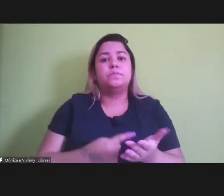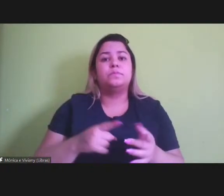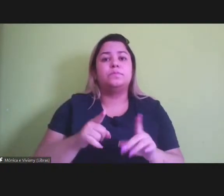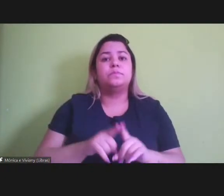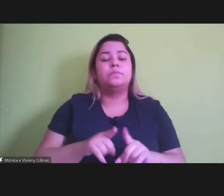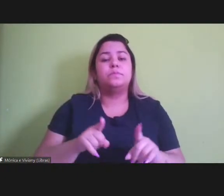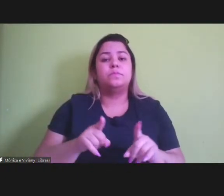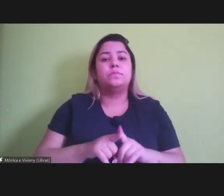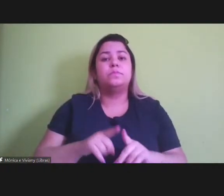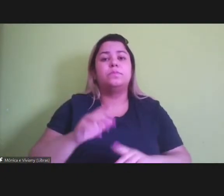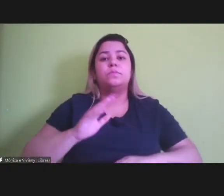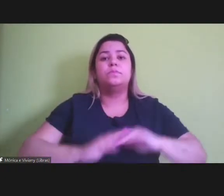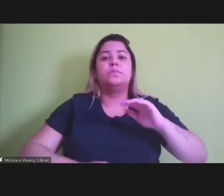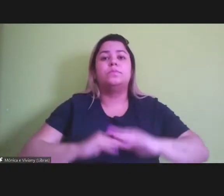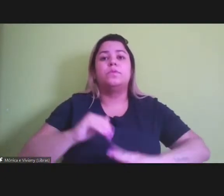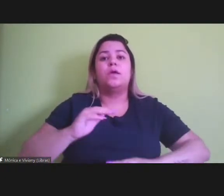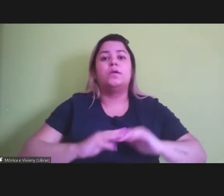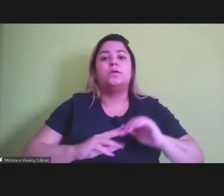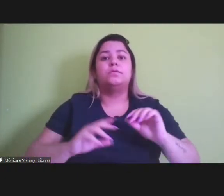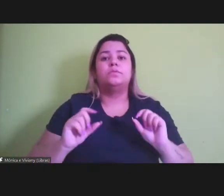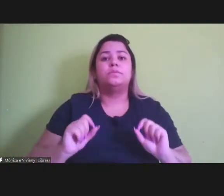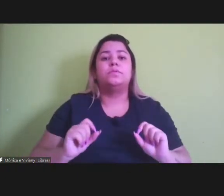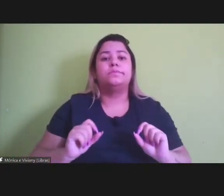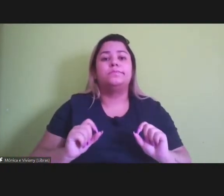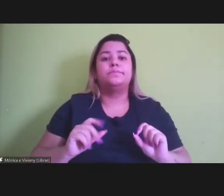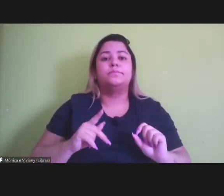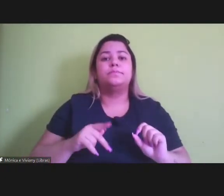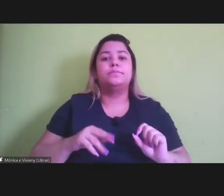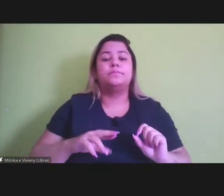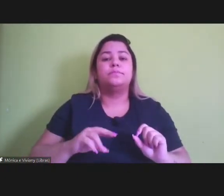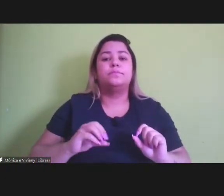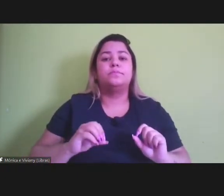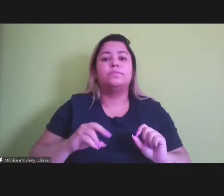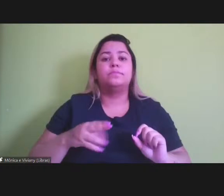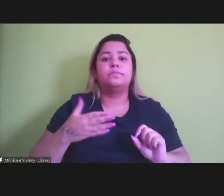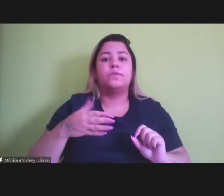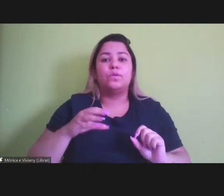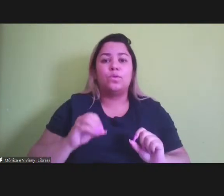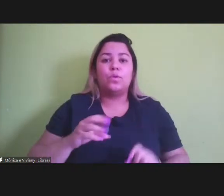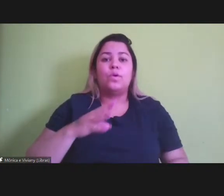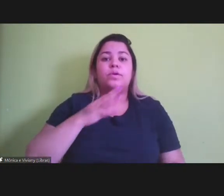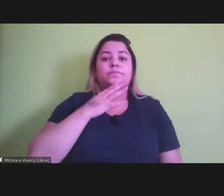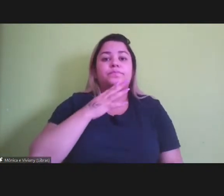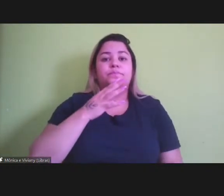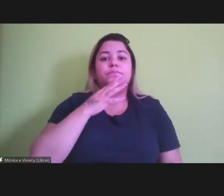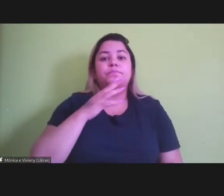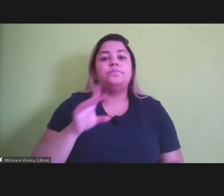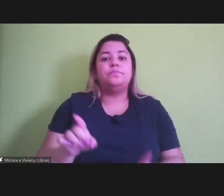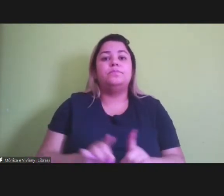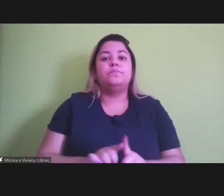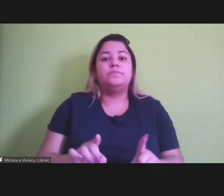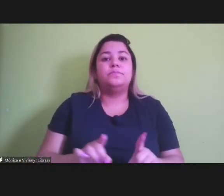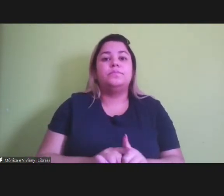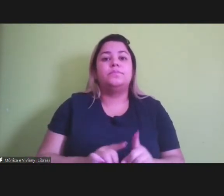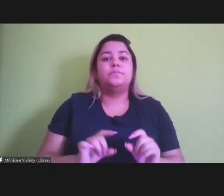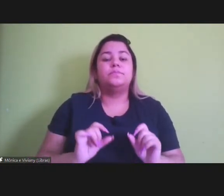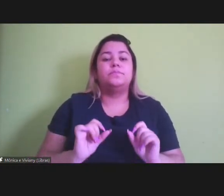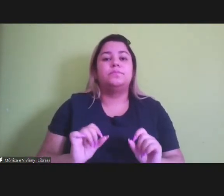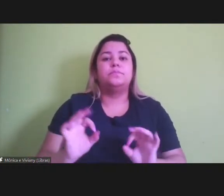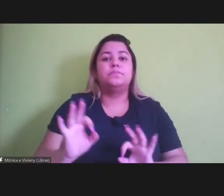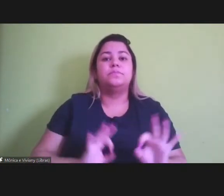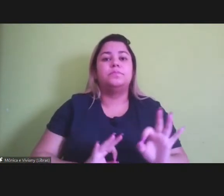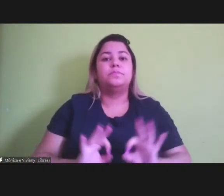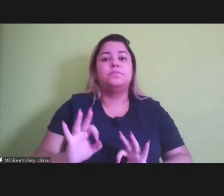with integrality to multi-professionality and the production of knowledge that is socially